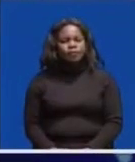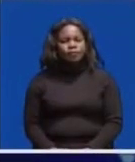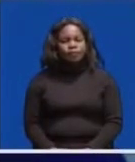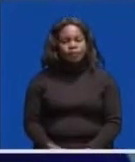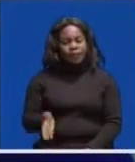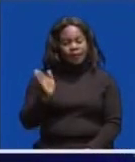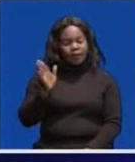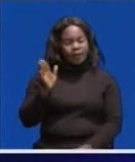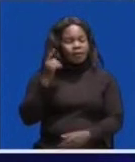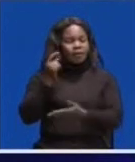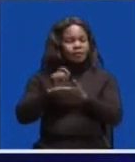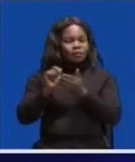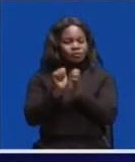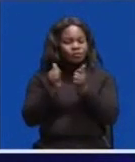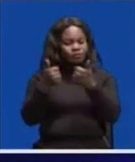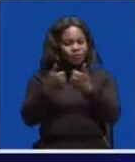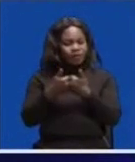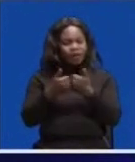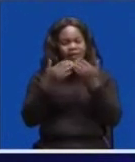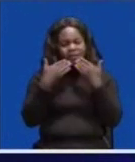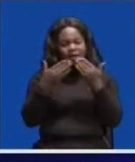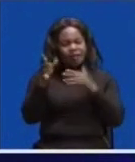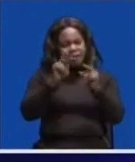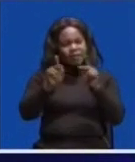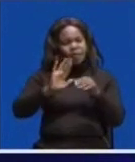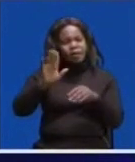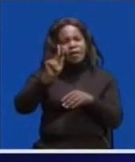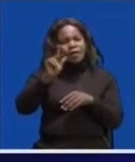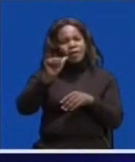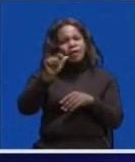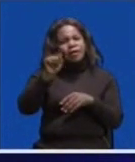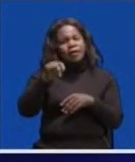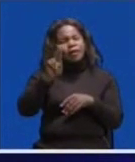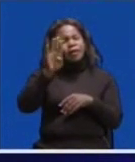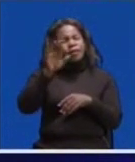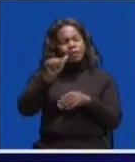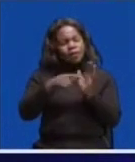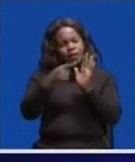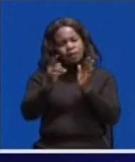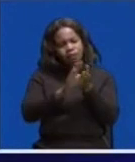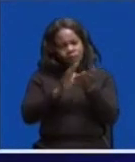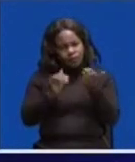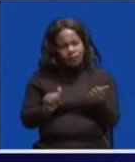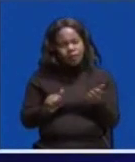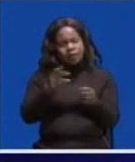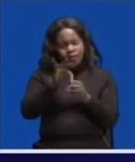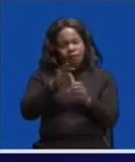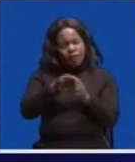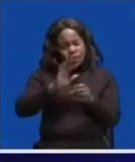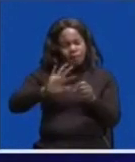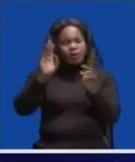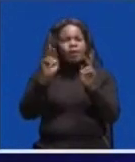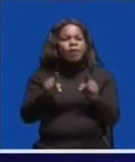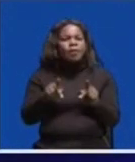And UPND Secretary General Stephen Katuka has thanked the people of Katuba for showing confidence in the party by voting for its